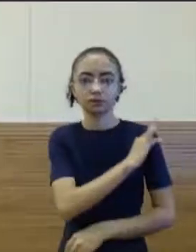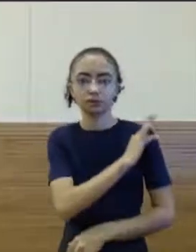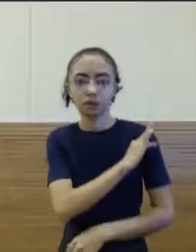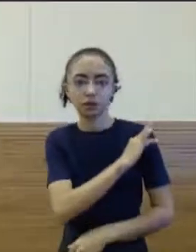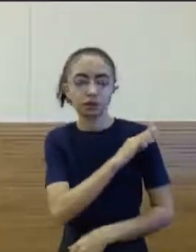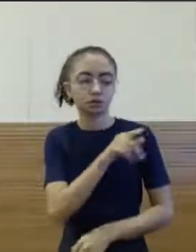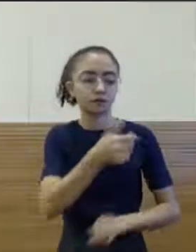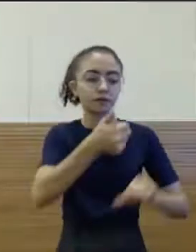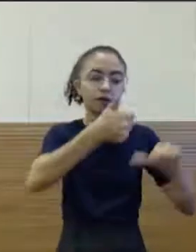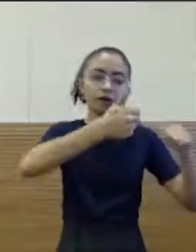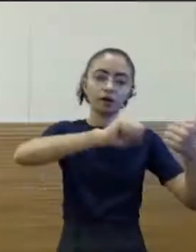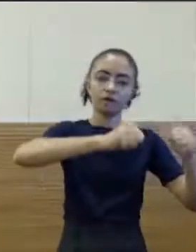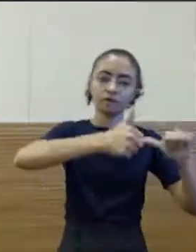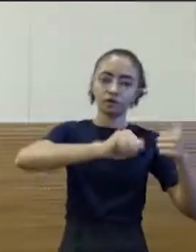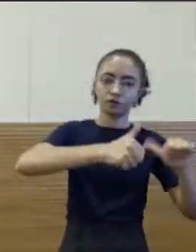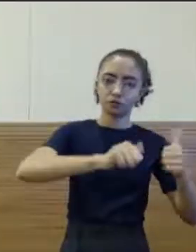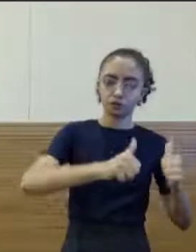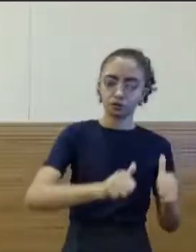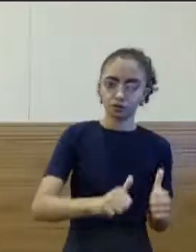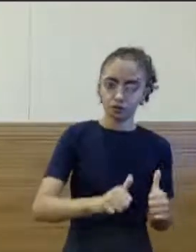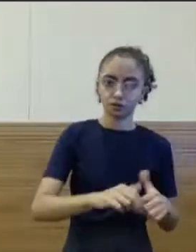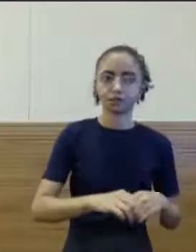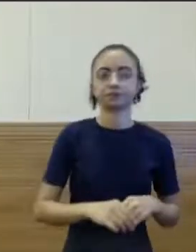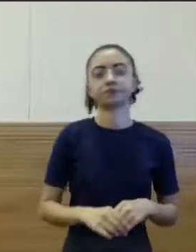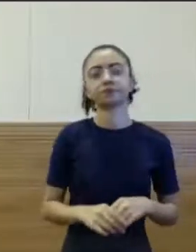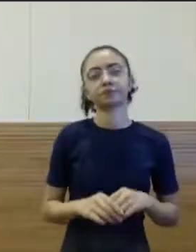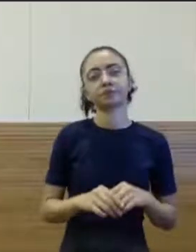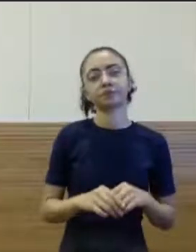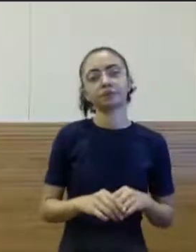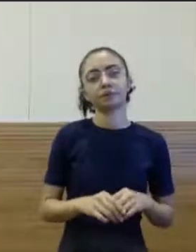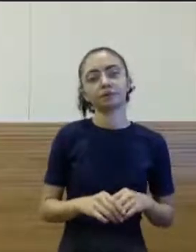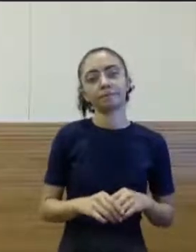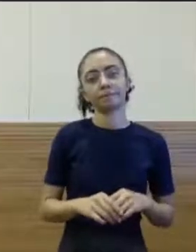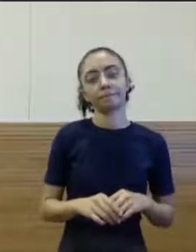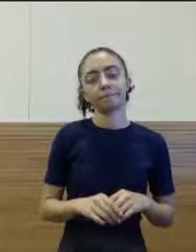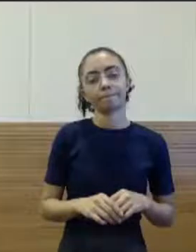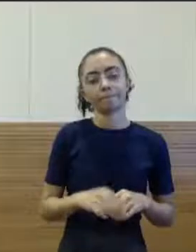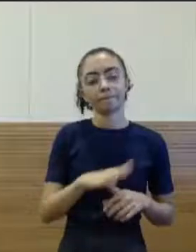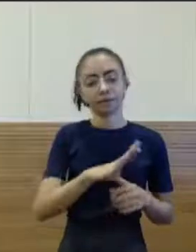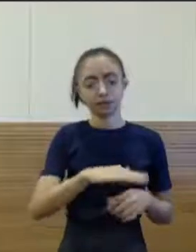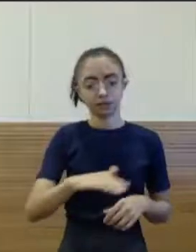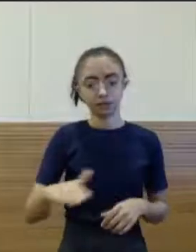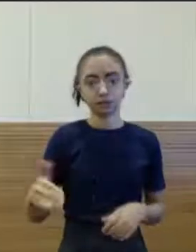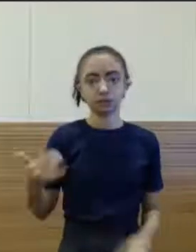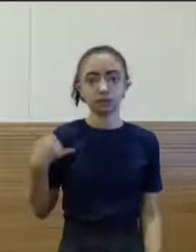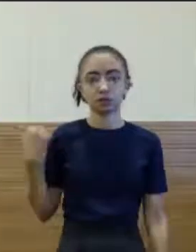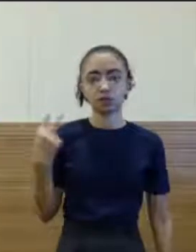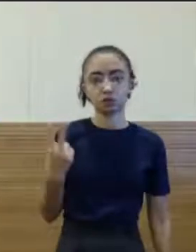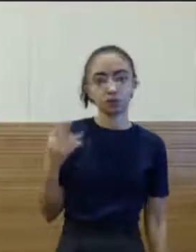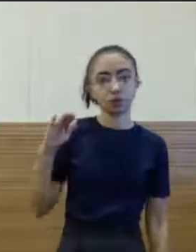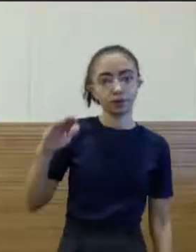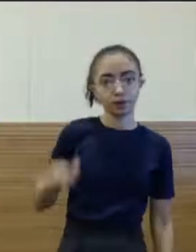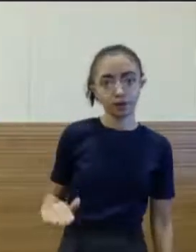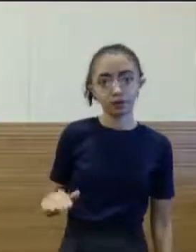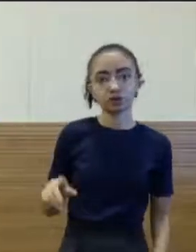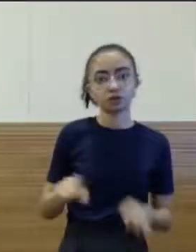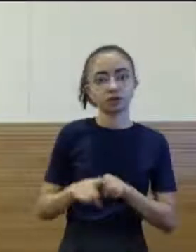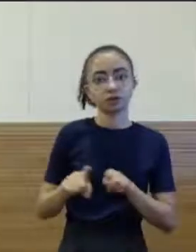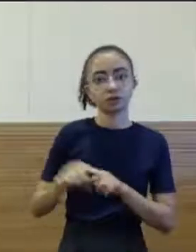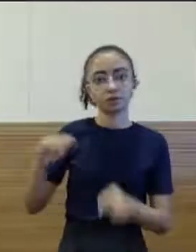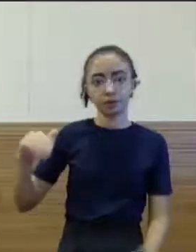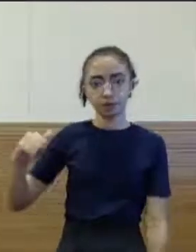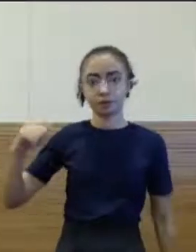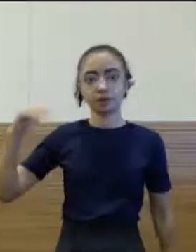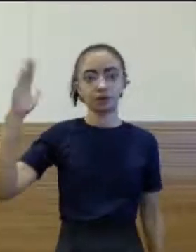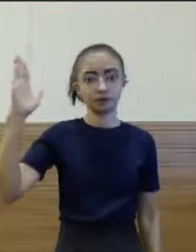steering groups of experts towards uh, this guide for above 2 years